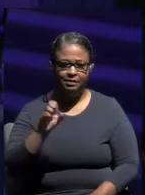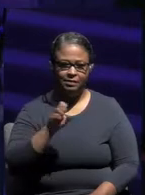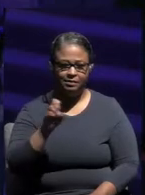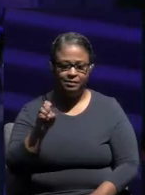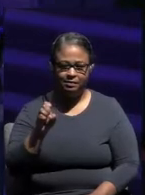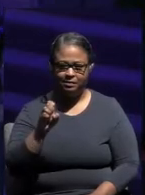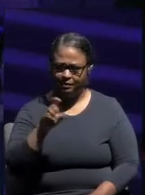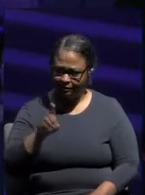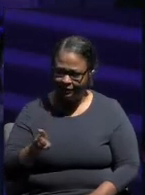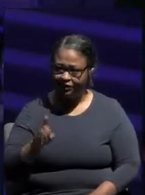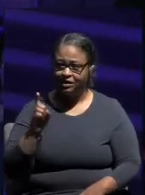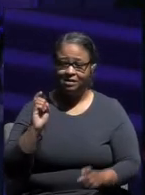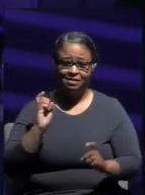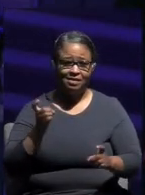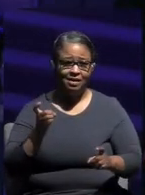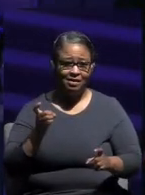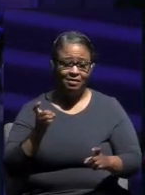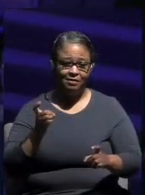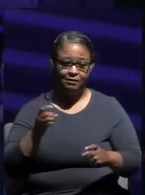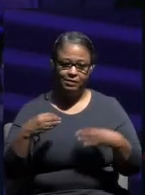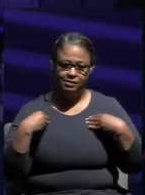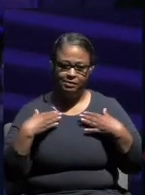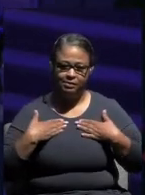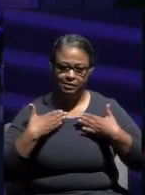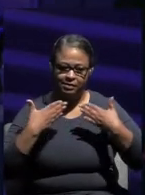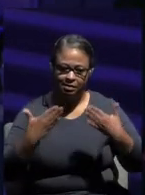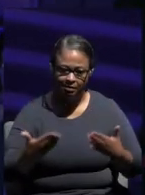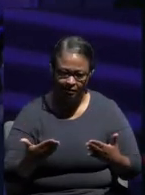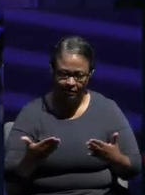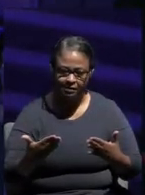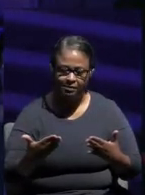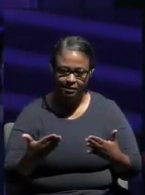offering, and